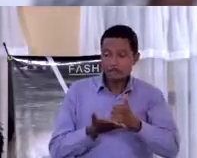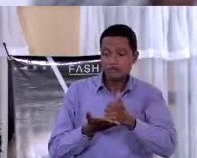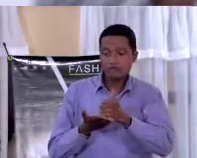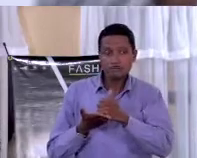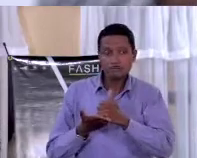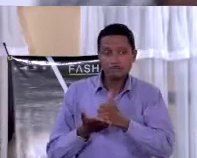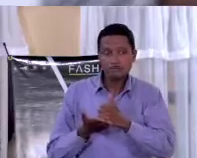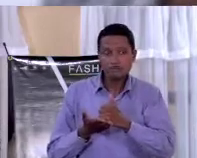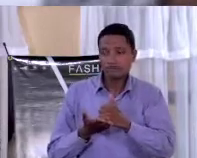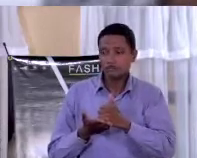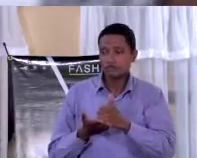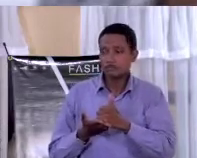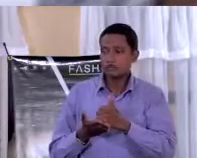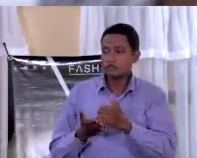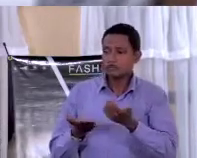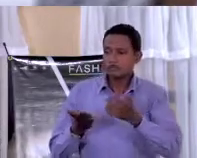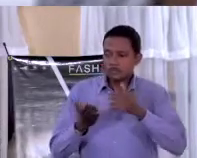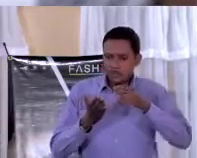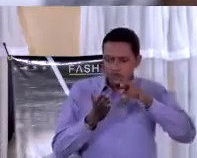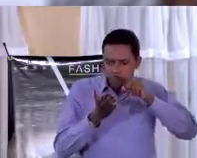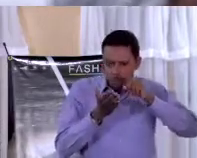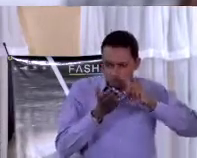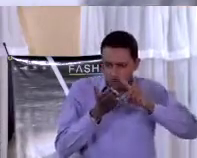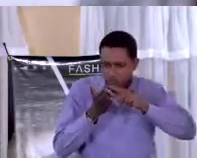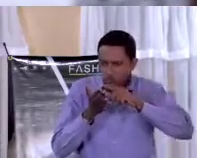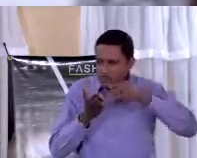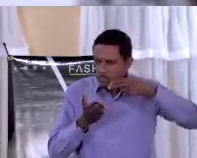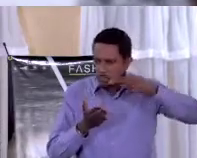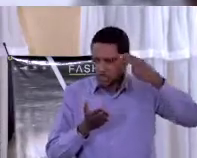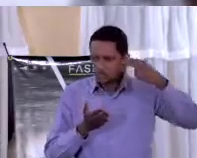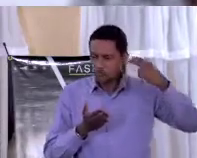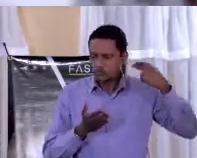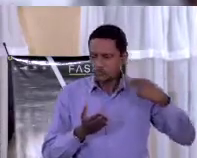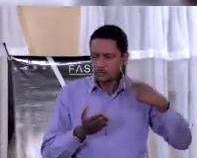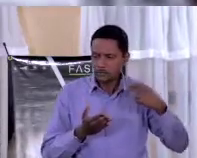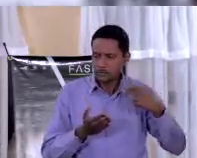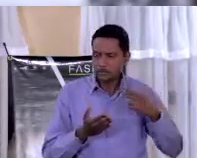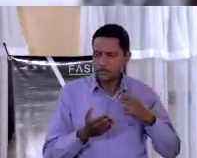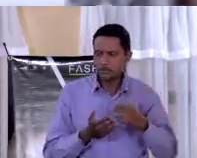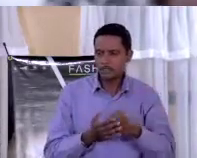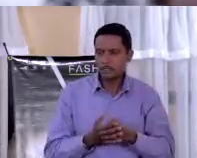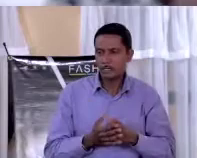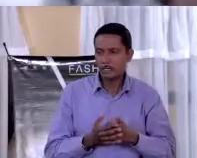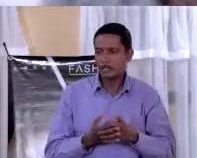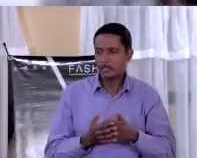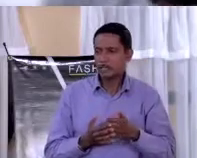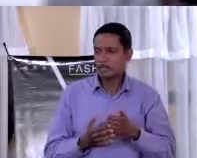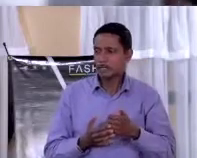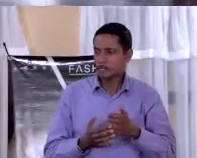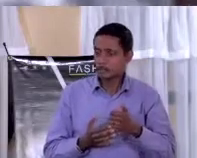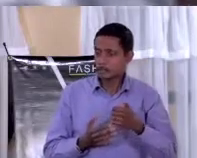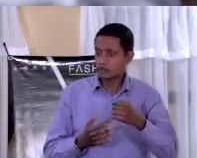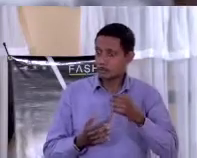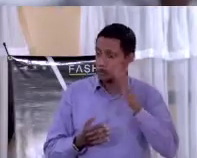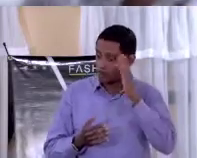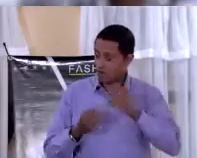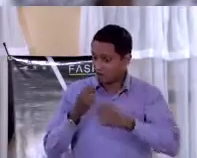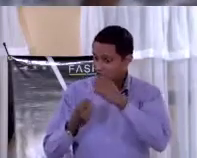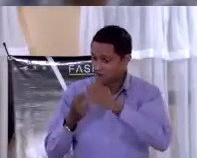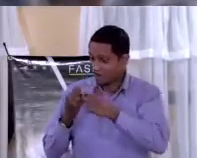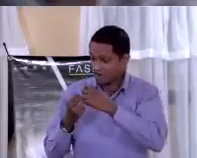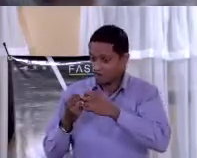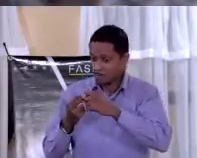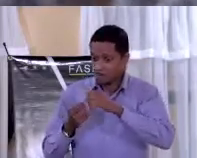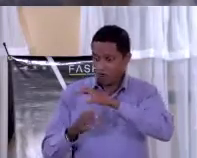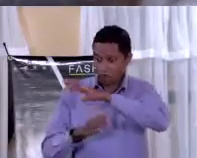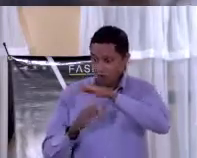way, you know, at least reference the history that was so much brought forward and so on. I know it doesn't solve every aspect